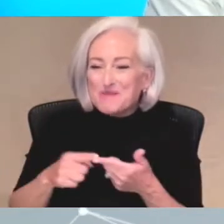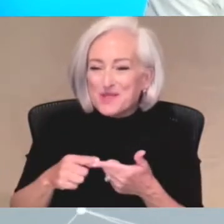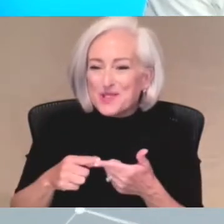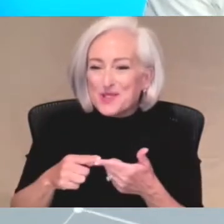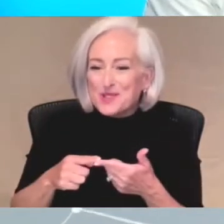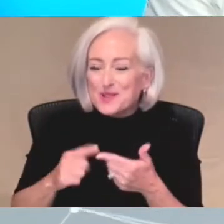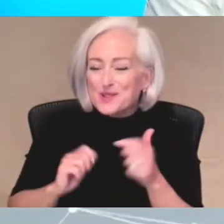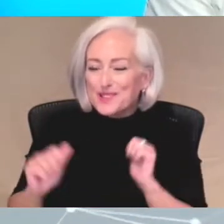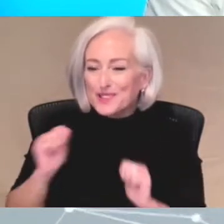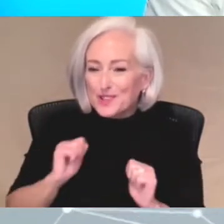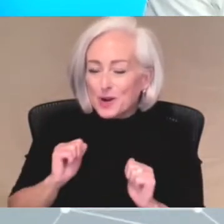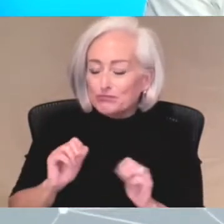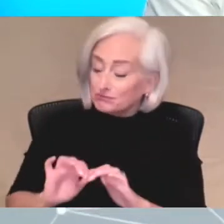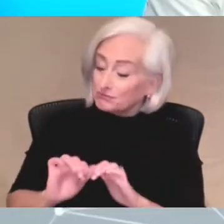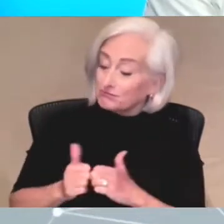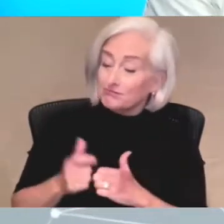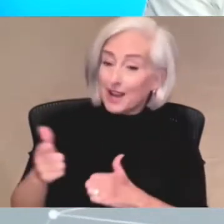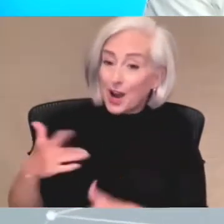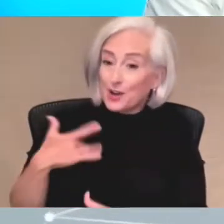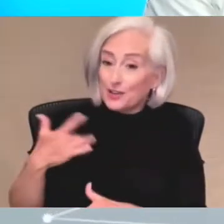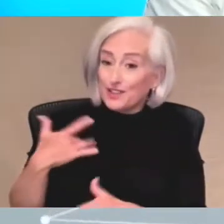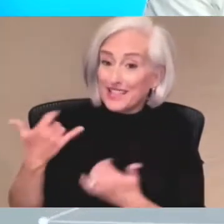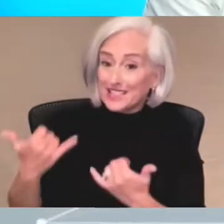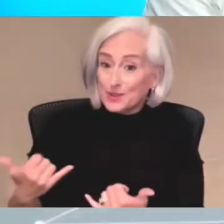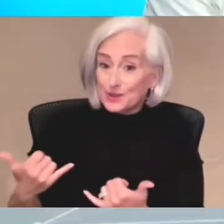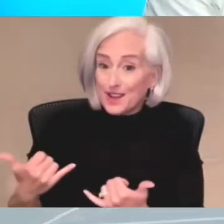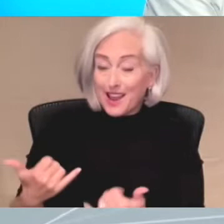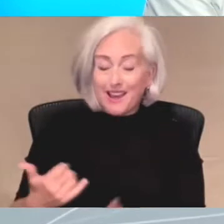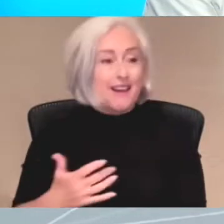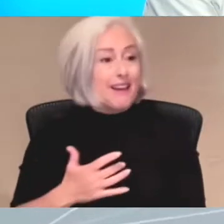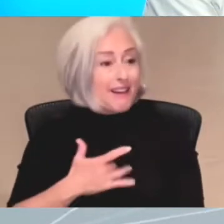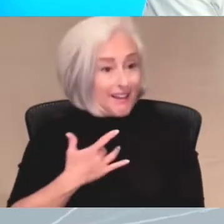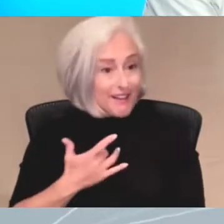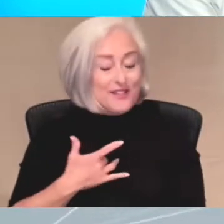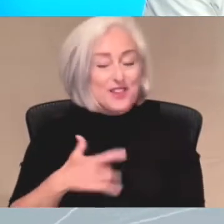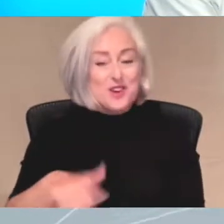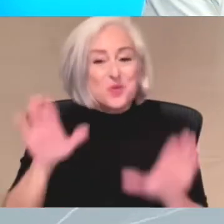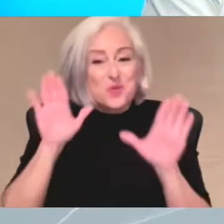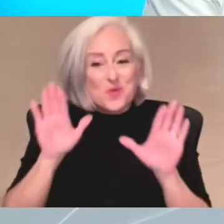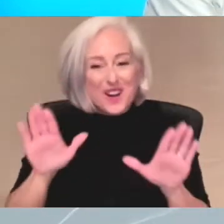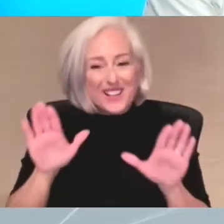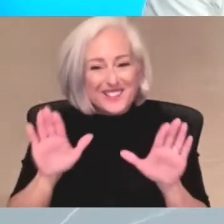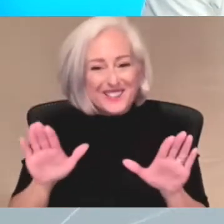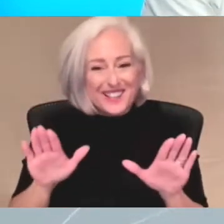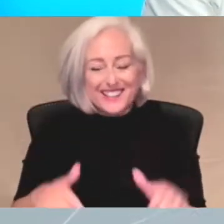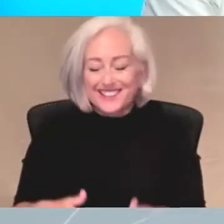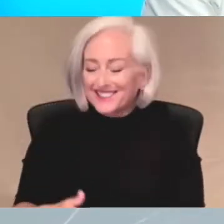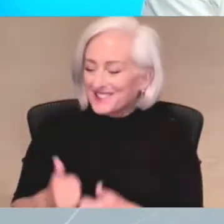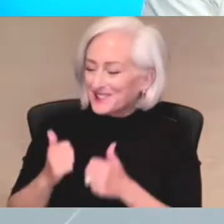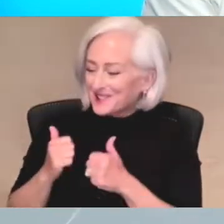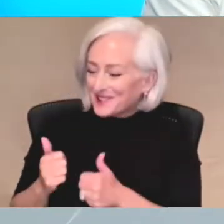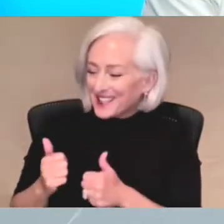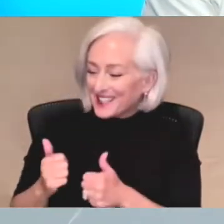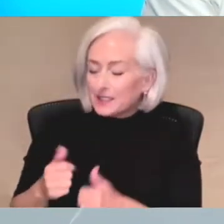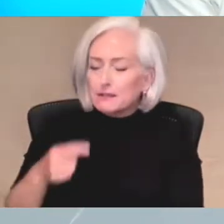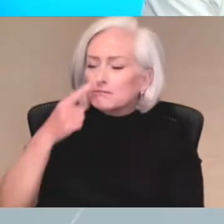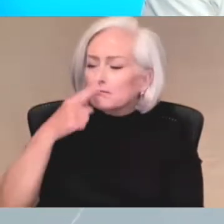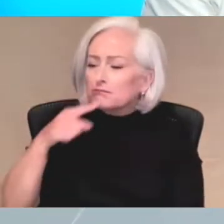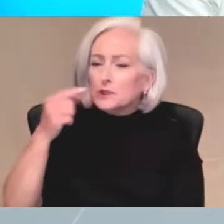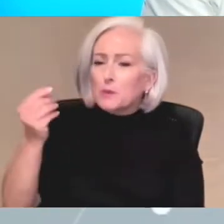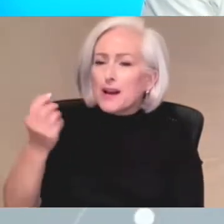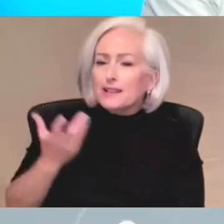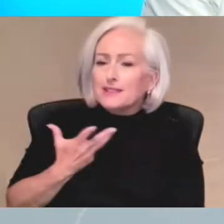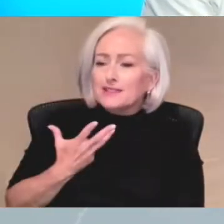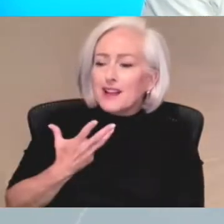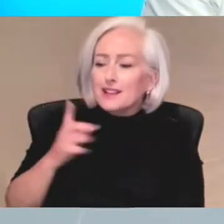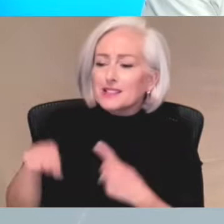feeling today? Oh, I'm feeling wonderful. Excellent. So, could you tell us a little bit about